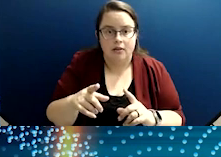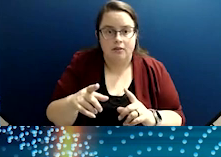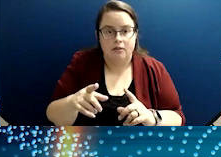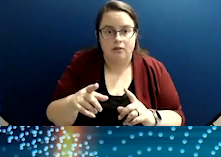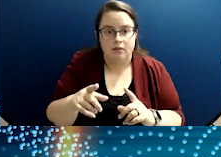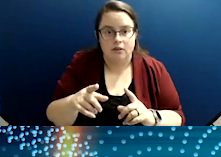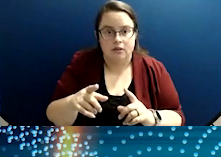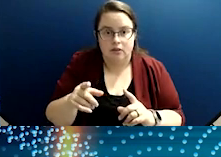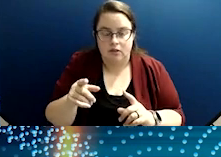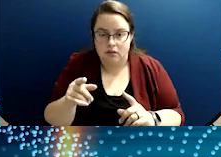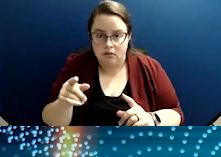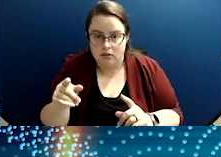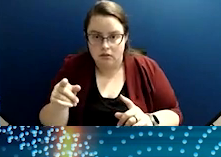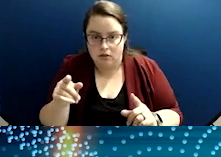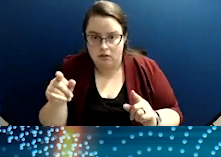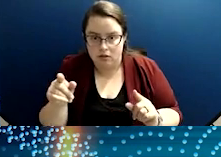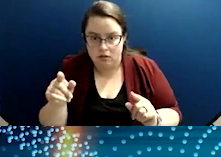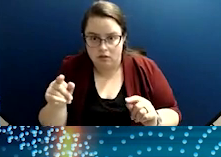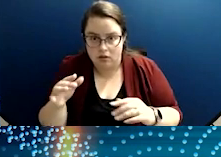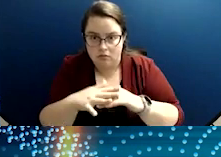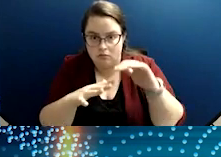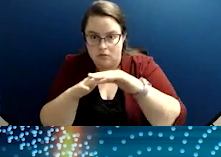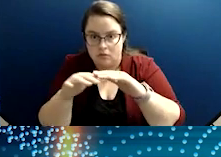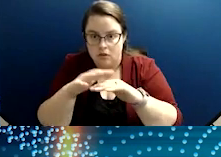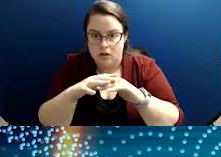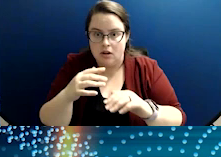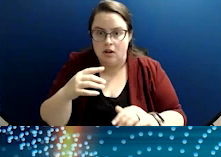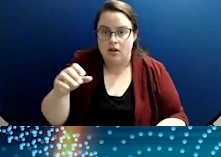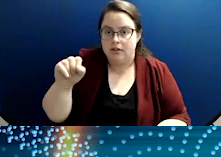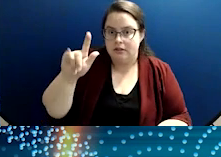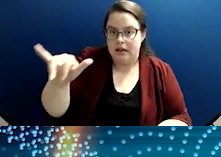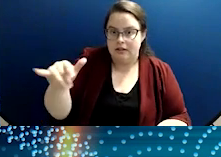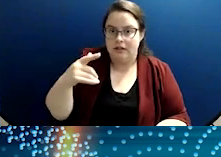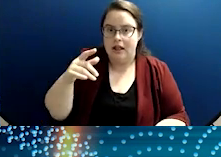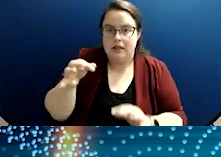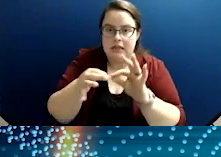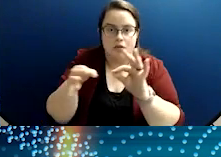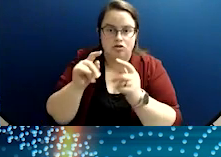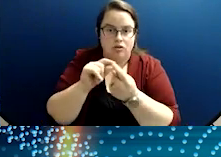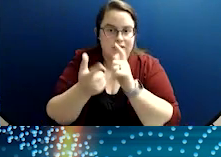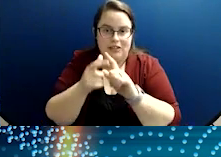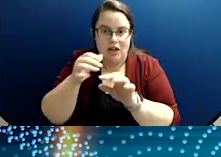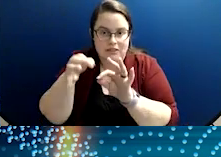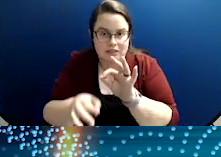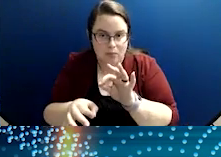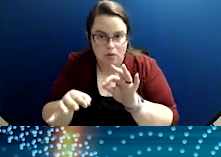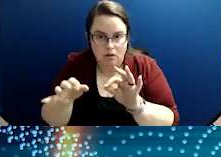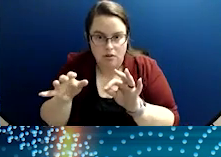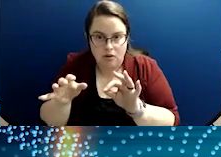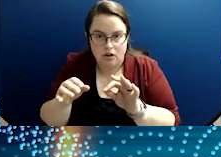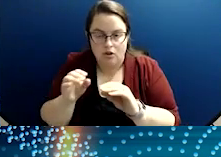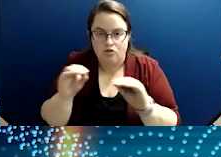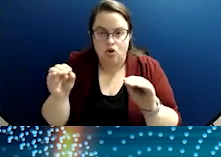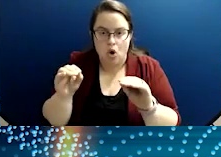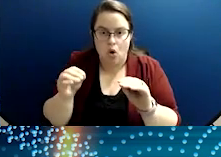whatever. Yeah, and language translation is not simple, and no computer, right? There's no like gadget or computer that